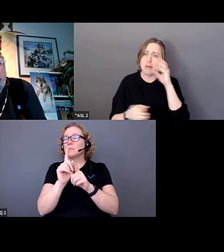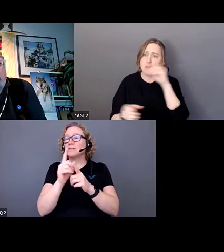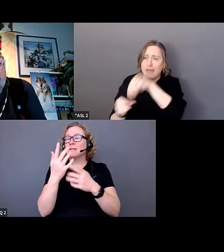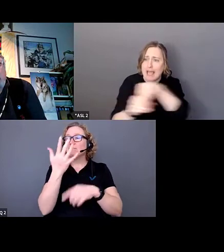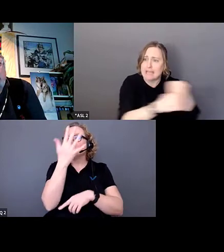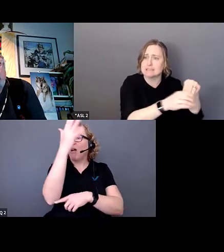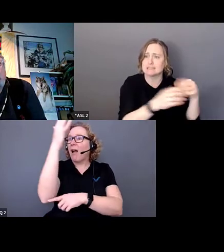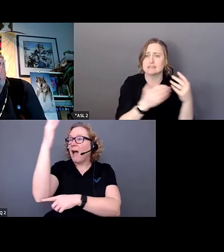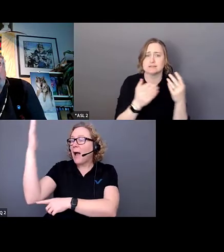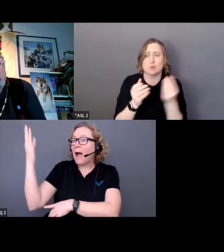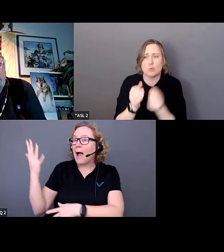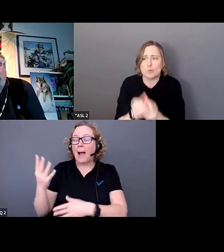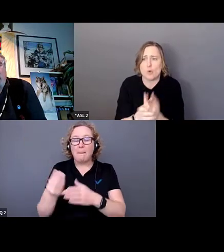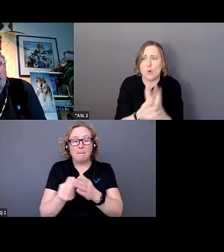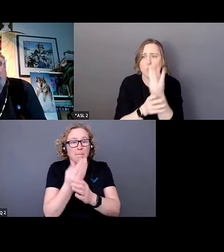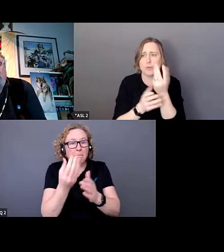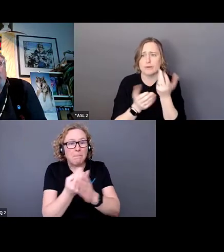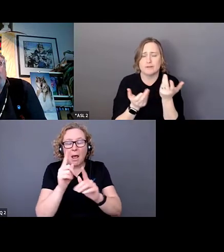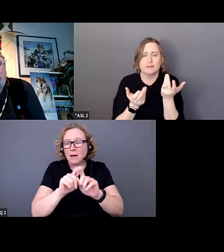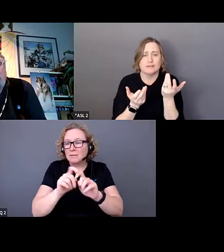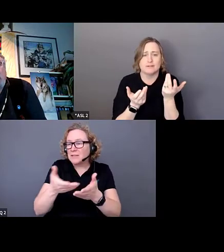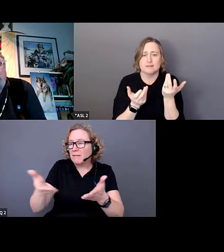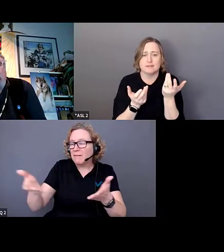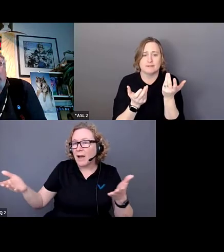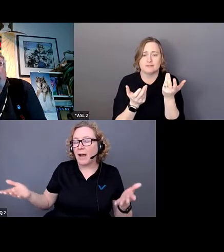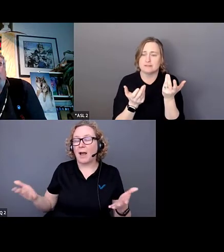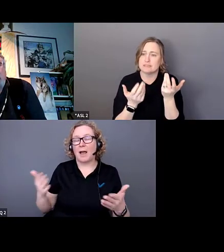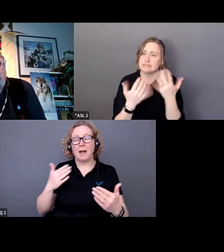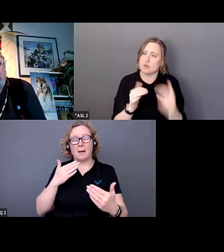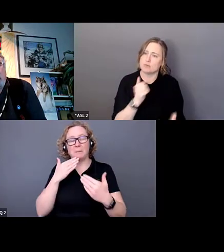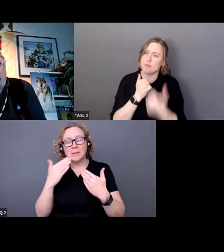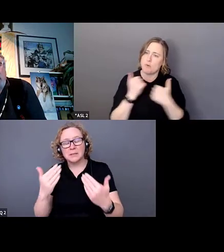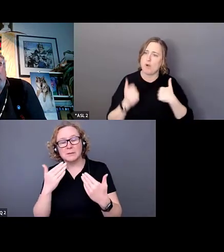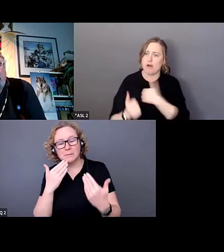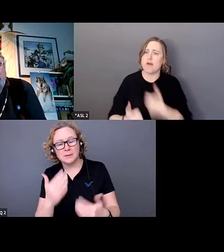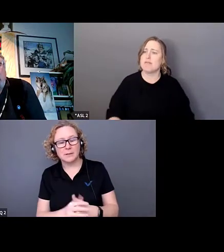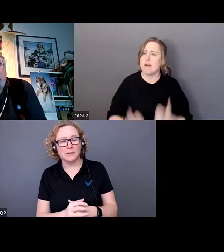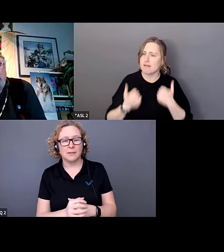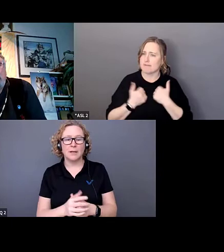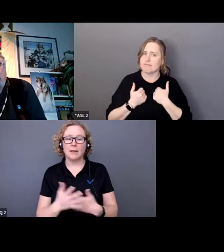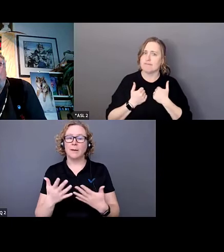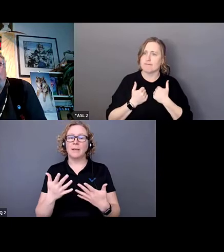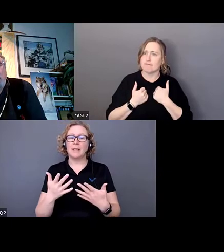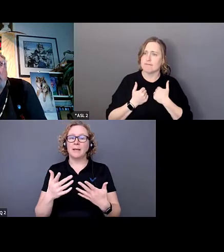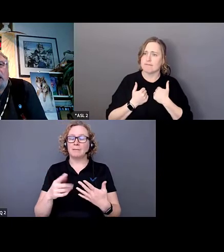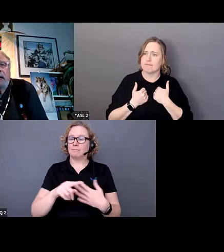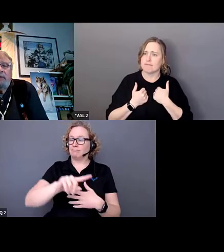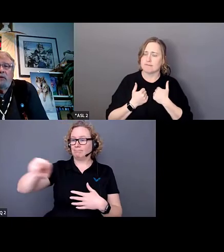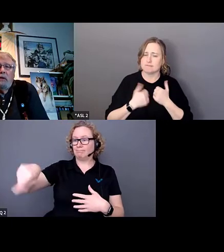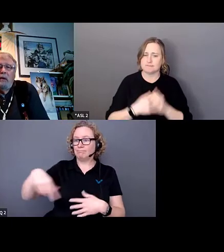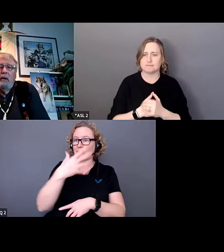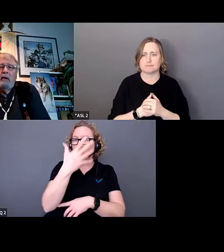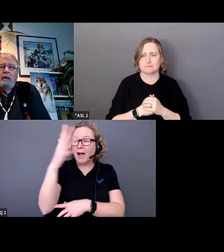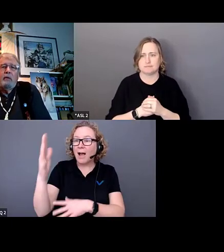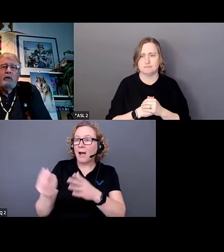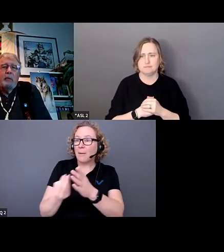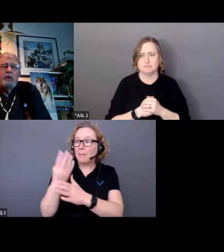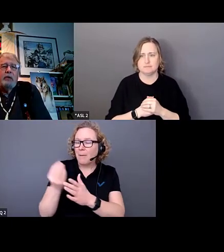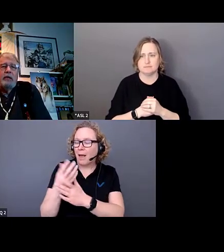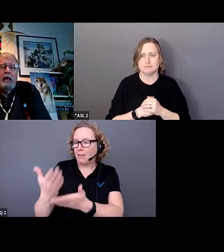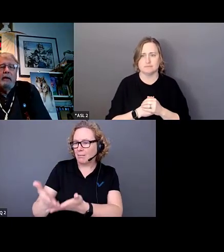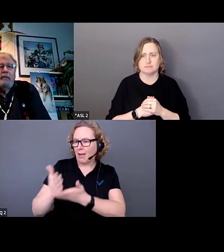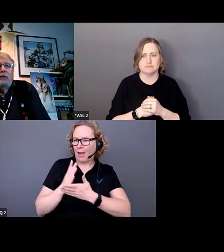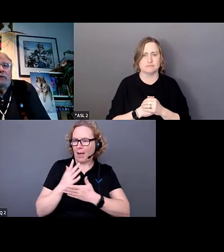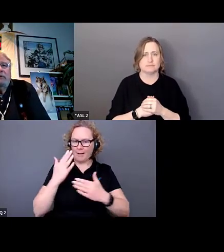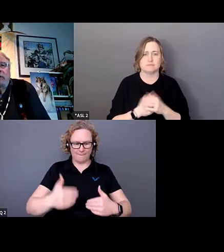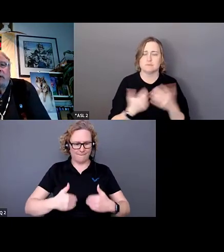grateful for them, that they continue to support our lives and give of their lives in support of our lives. We're